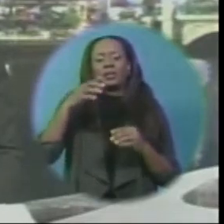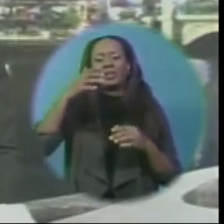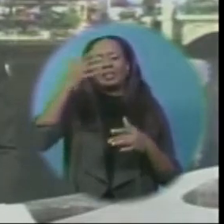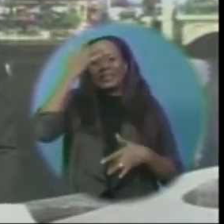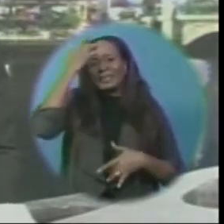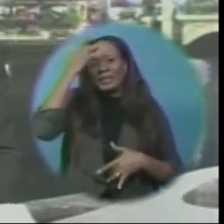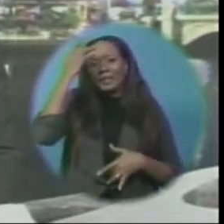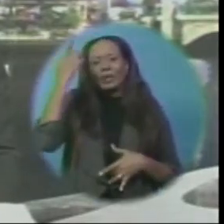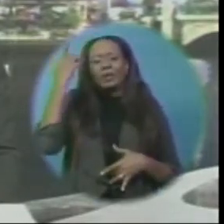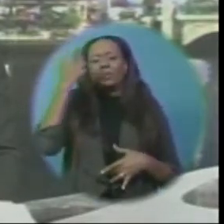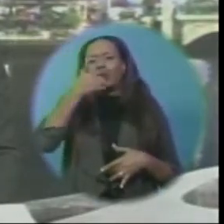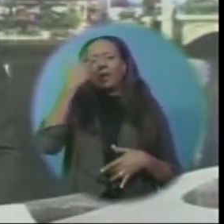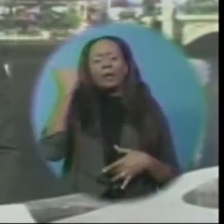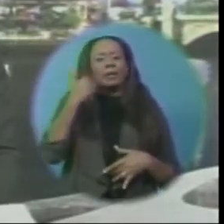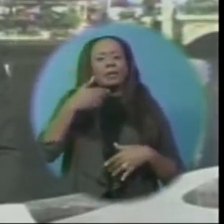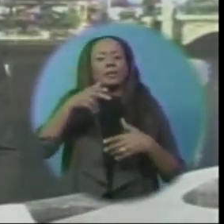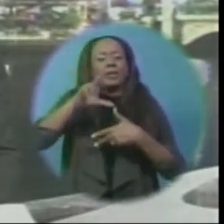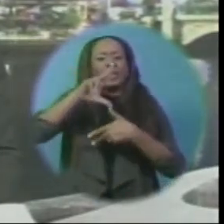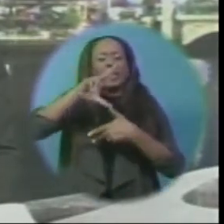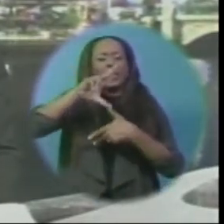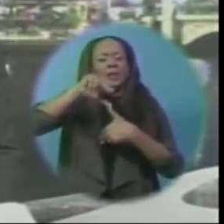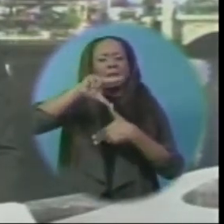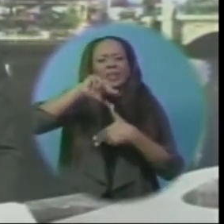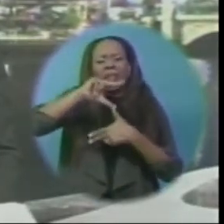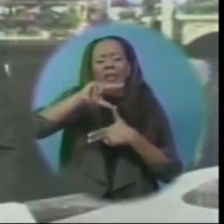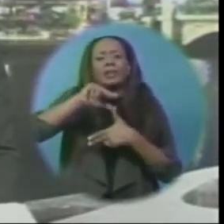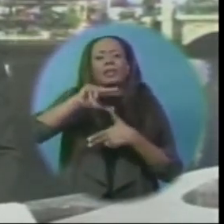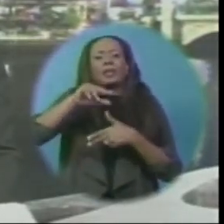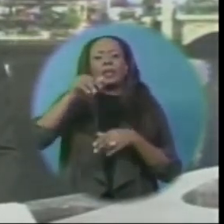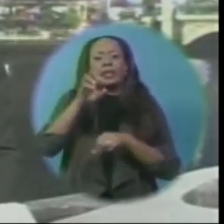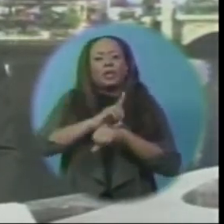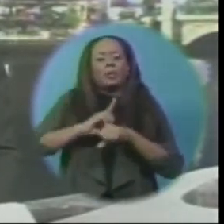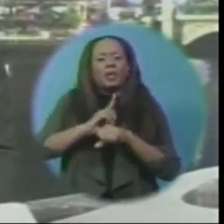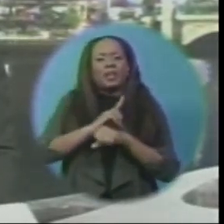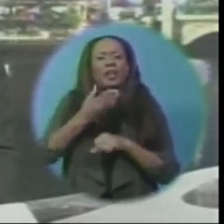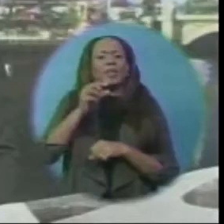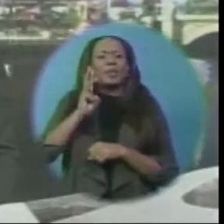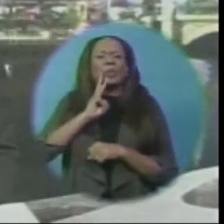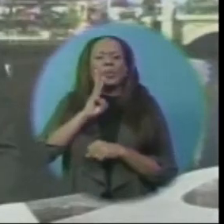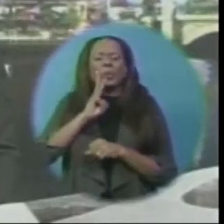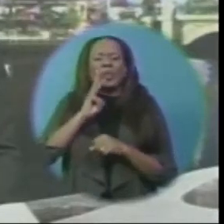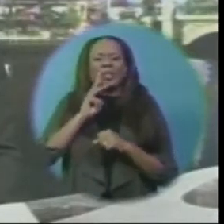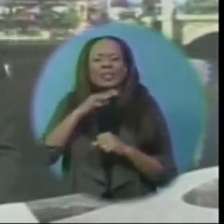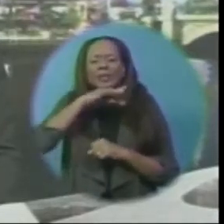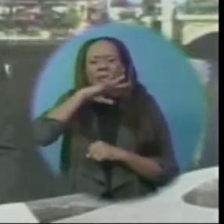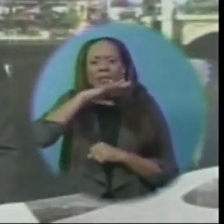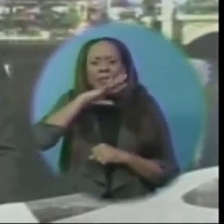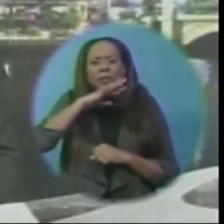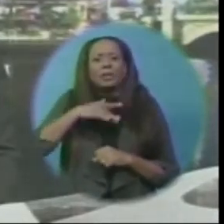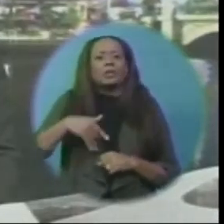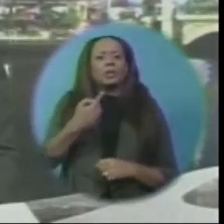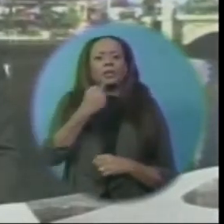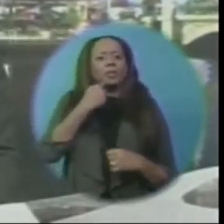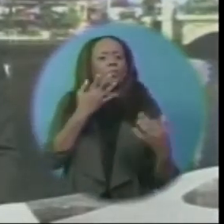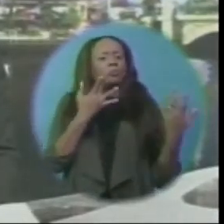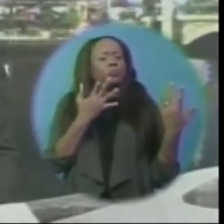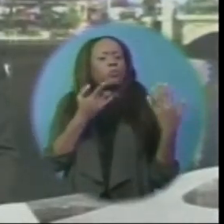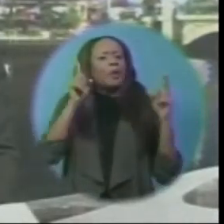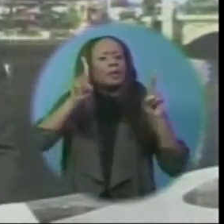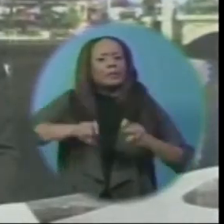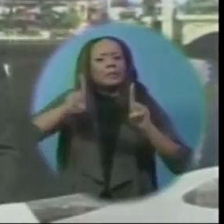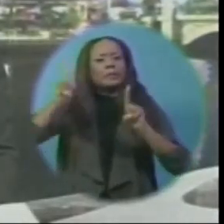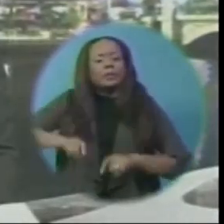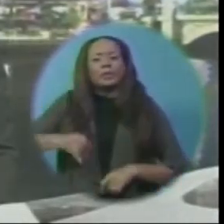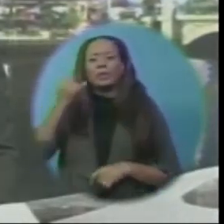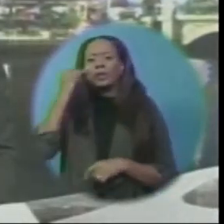says Chief Medical Officer Dr. David Johnson. Late last month, health authorities said they were awaiting confirmation of a preliminary test